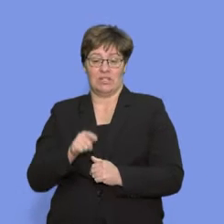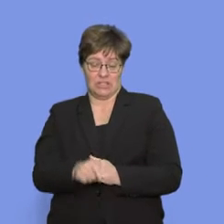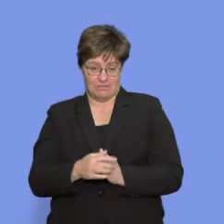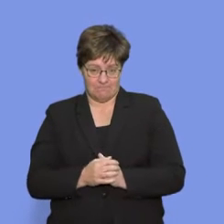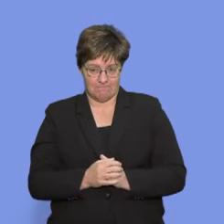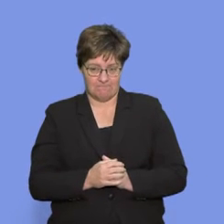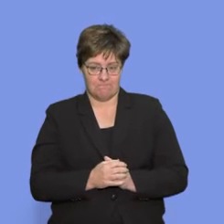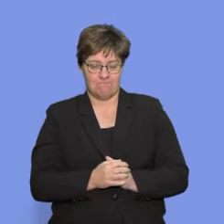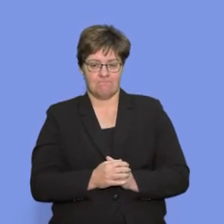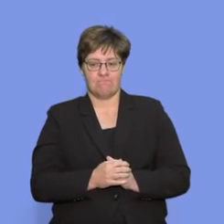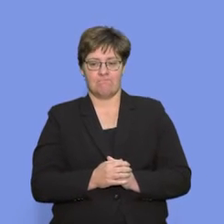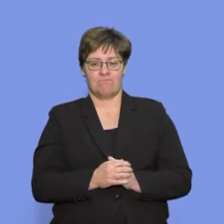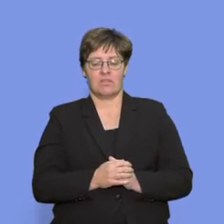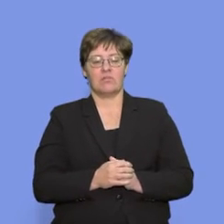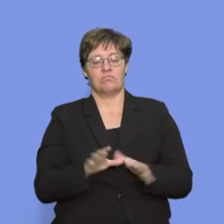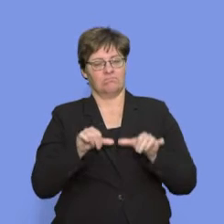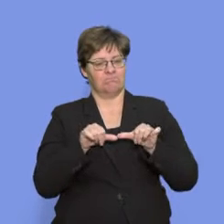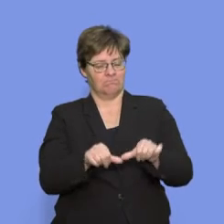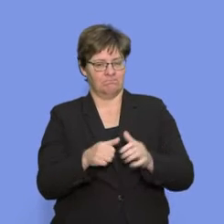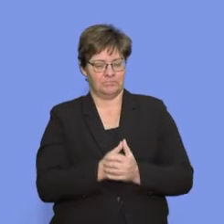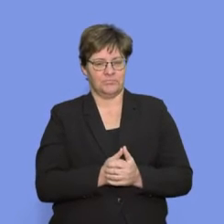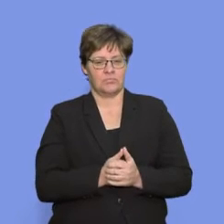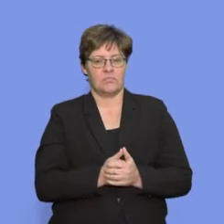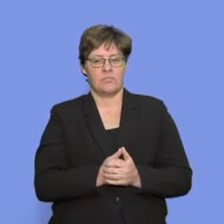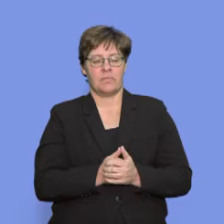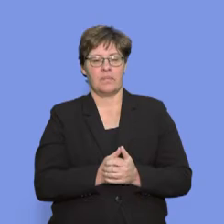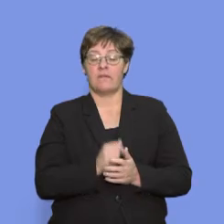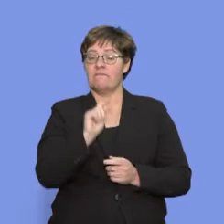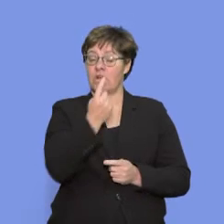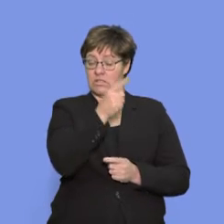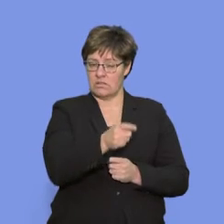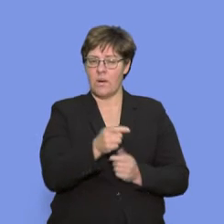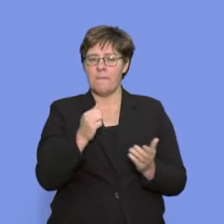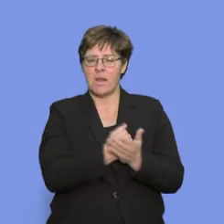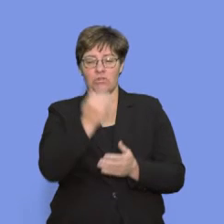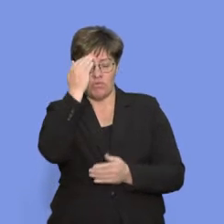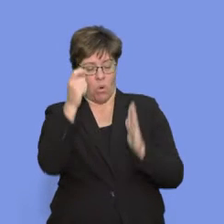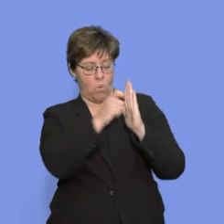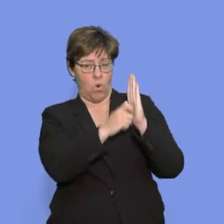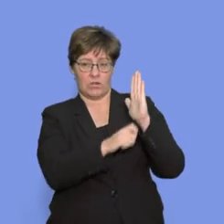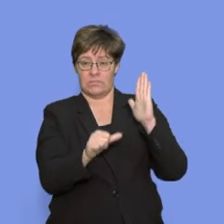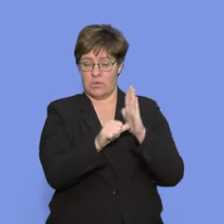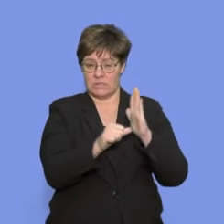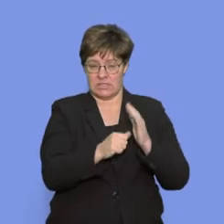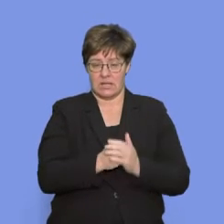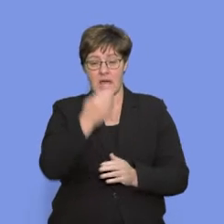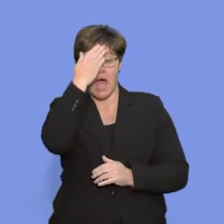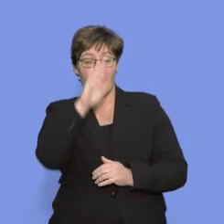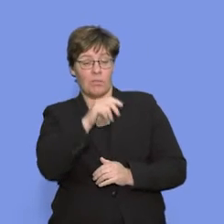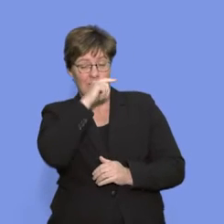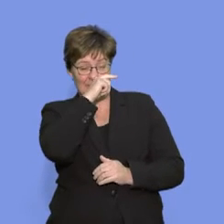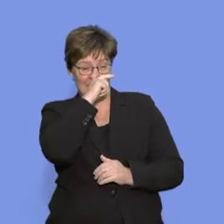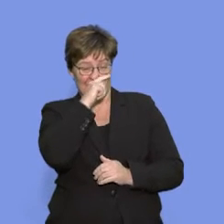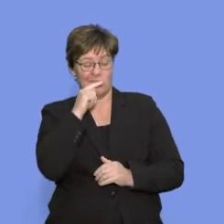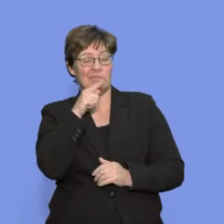now. Right, so let's continue. Firstly, we need to know some keywords. Accommodation, right,